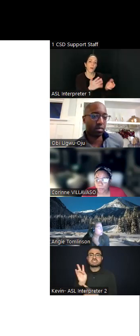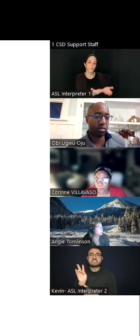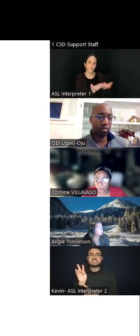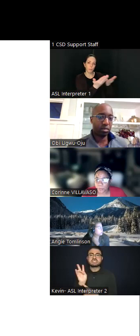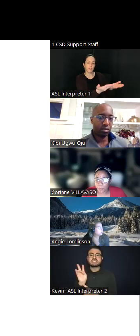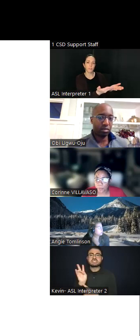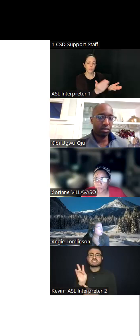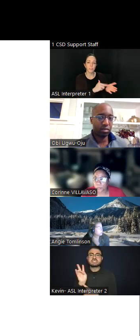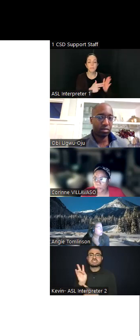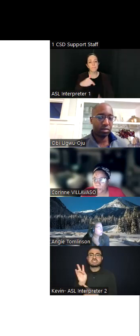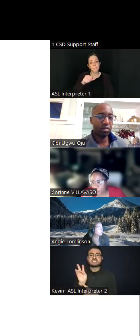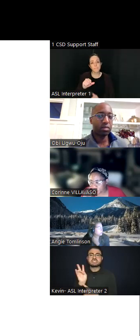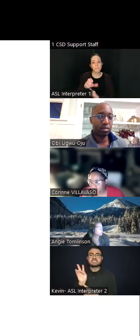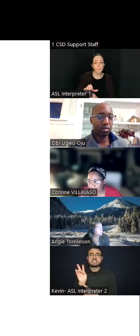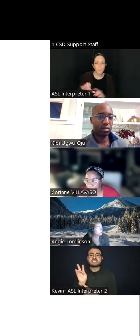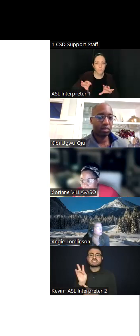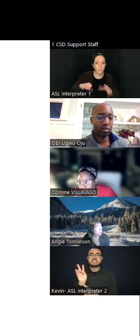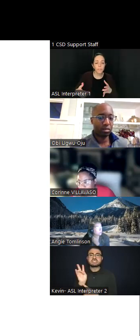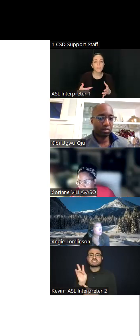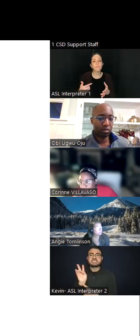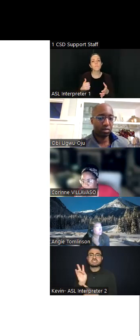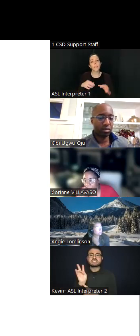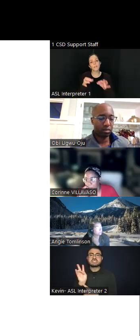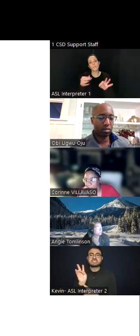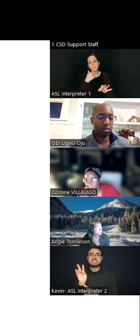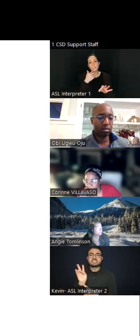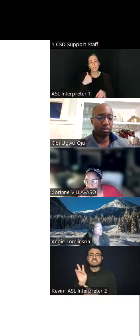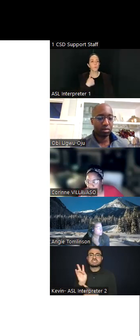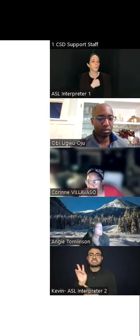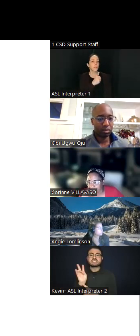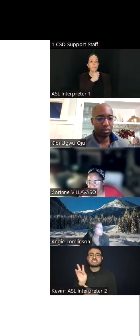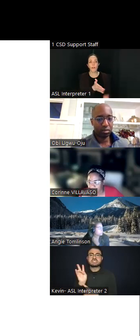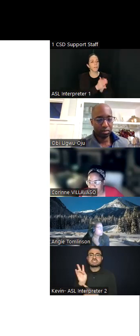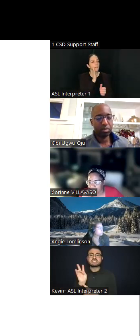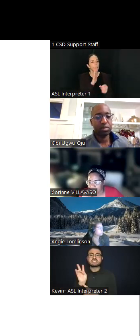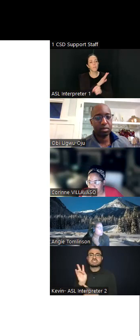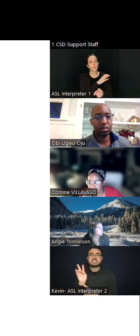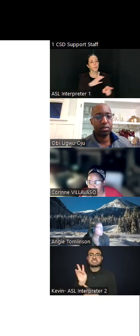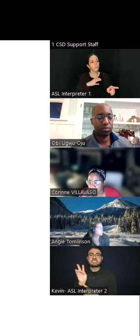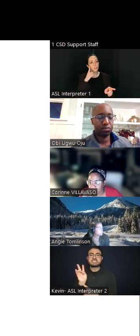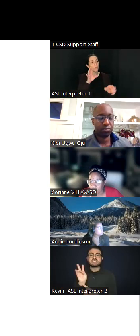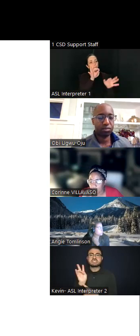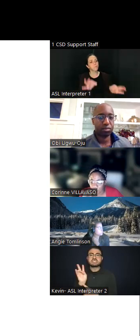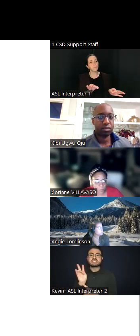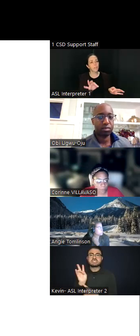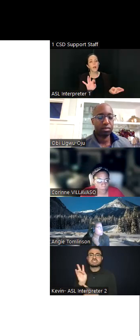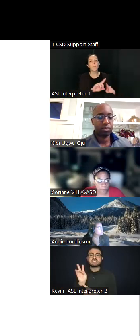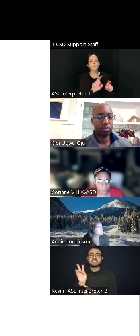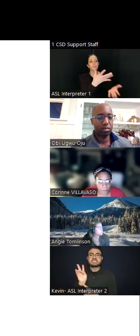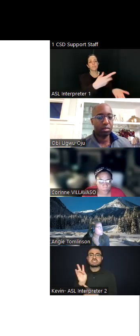the subcommittee would be saying, quote, we're not asking to be the full commission to be deferential to this part, just to discuss it, end quote.